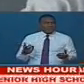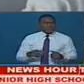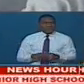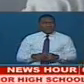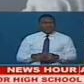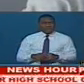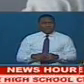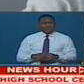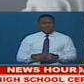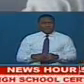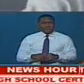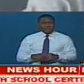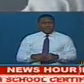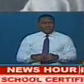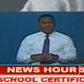$40 billion.